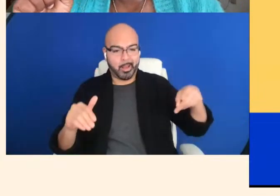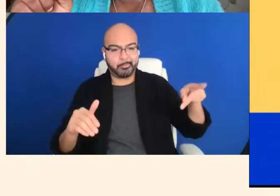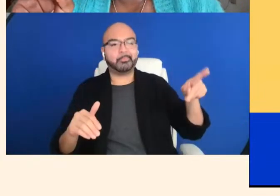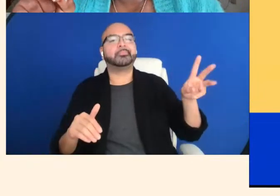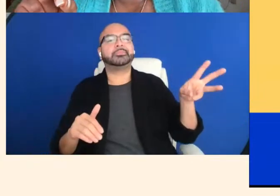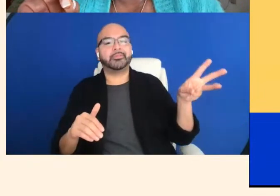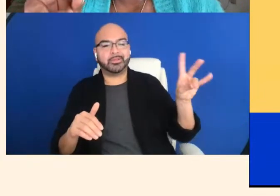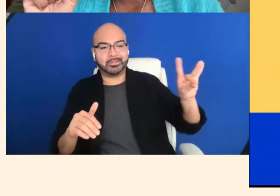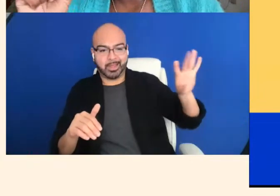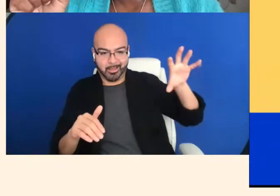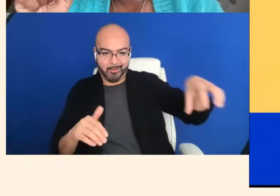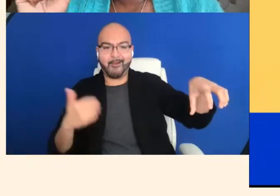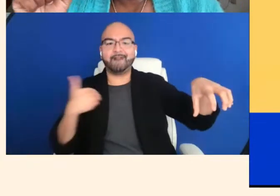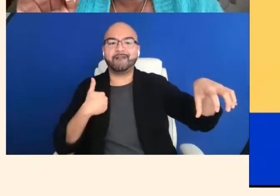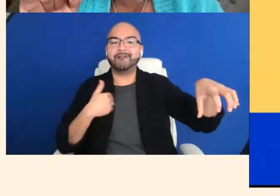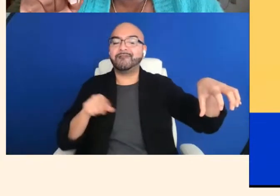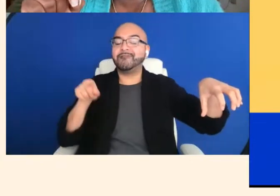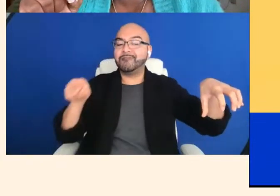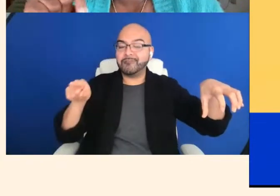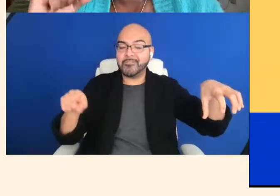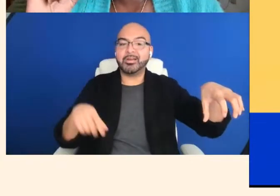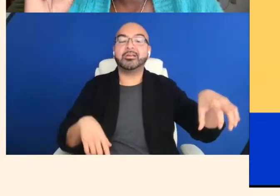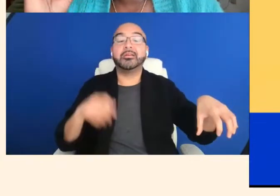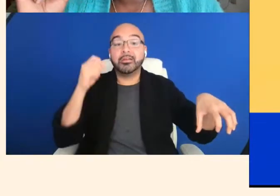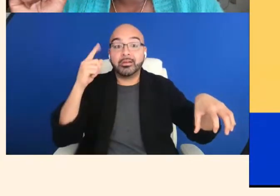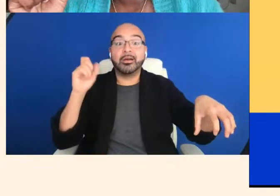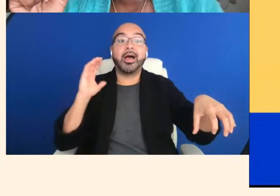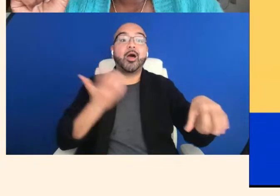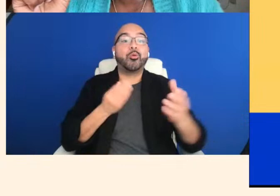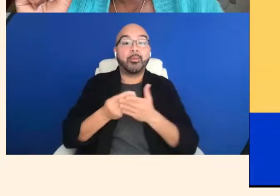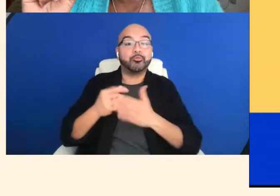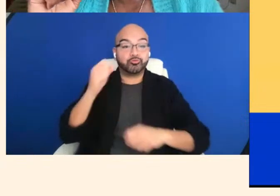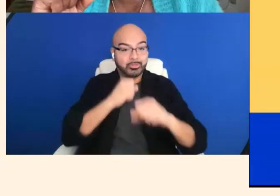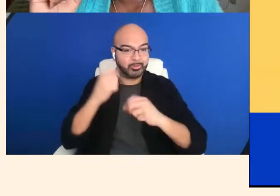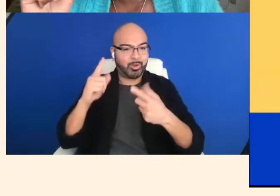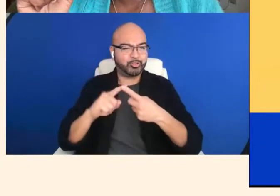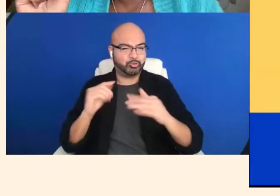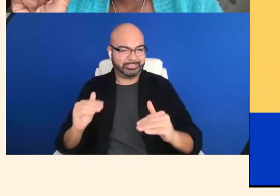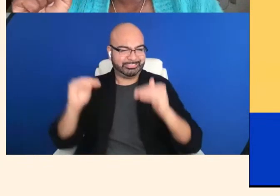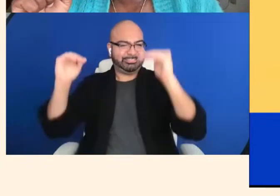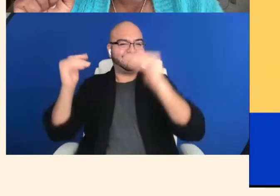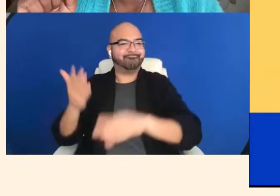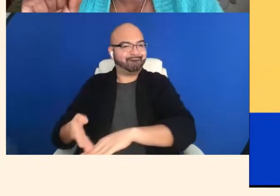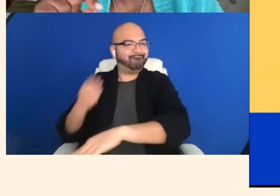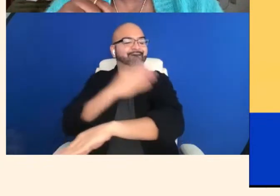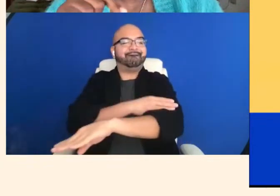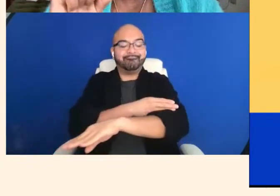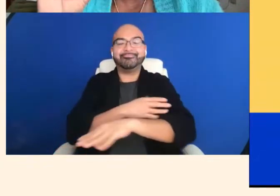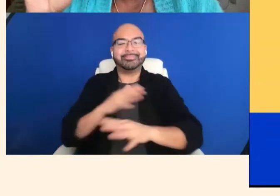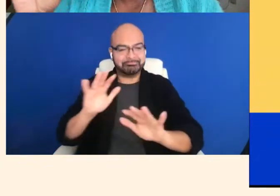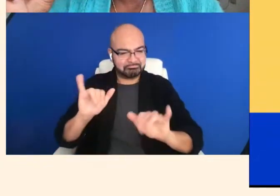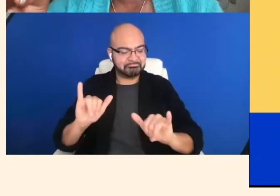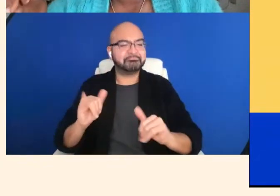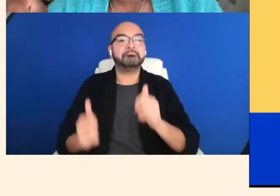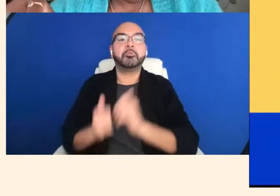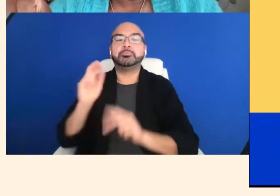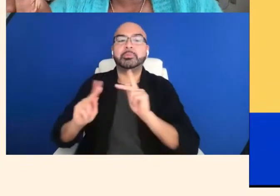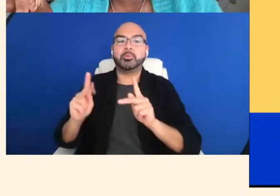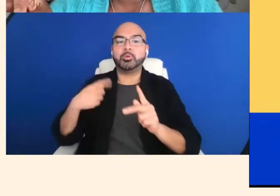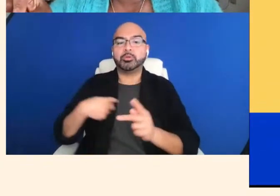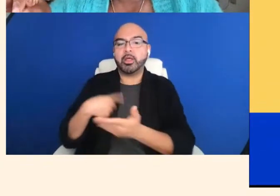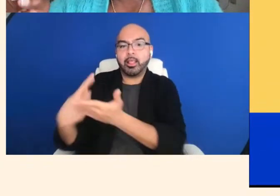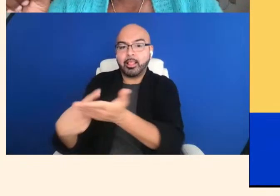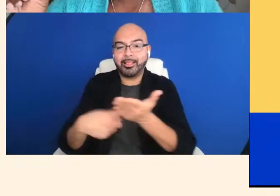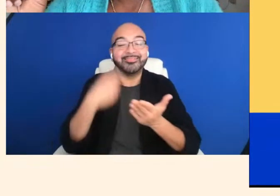wanted to move our capital strategy to a higher level, most folks we talked to, so we made our second round of door